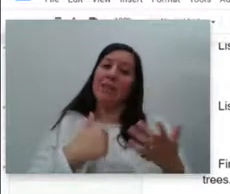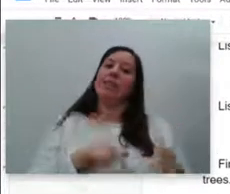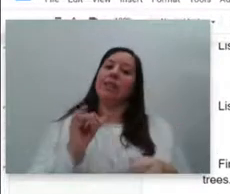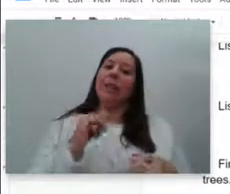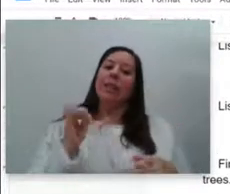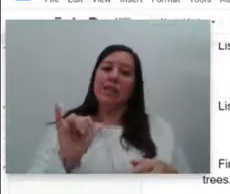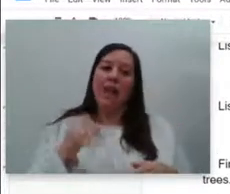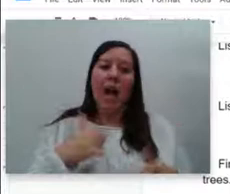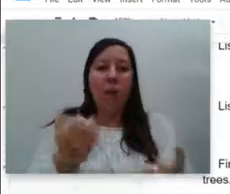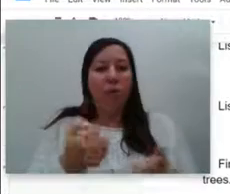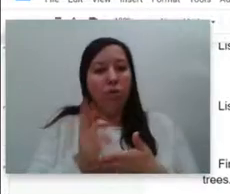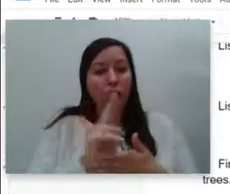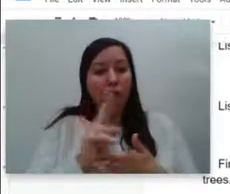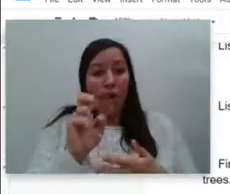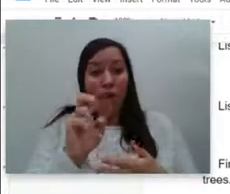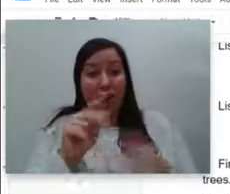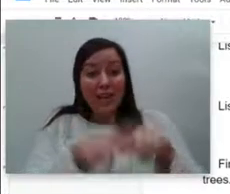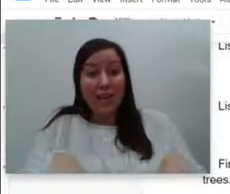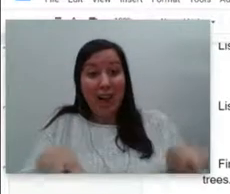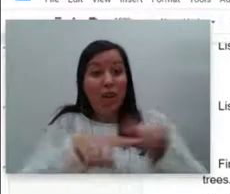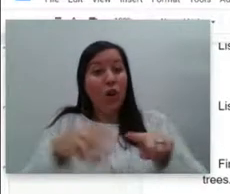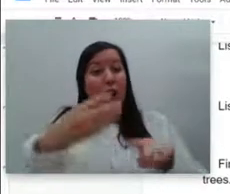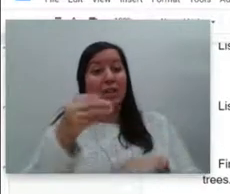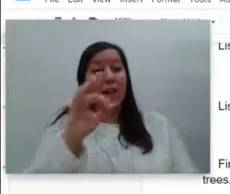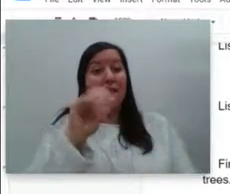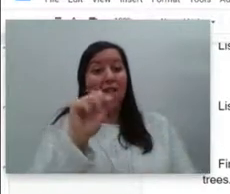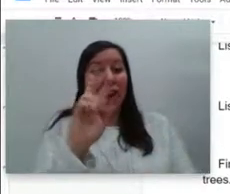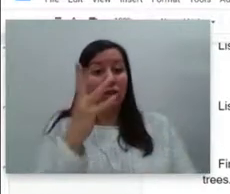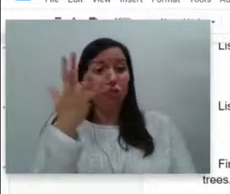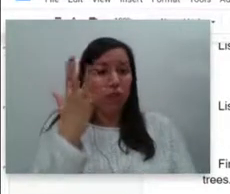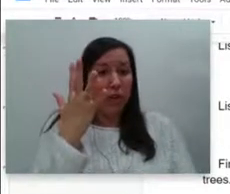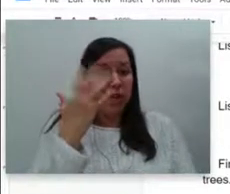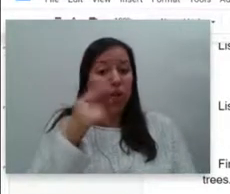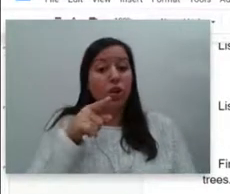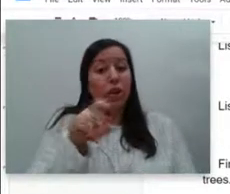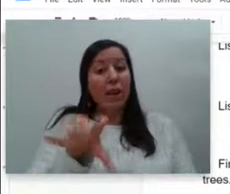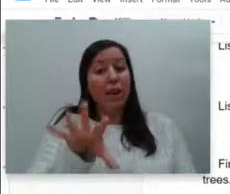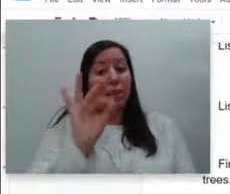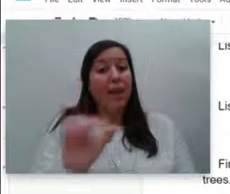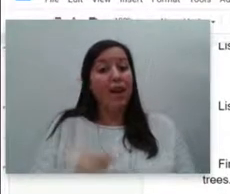Venn diagrams and the factor trees. So you would choose this one.